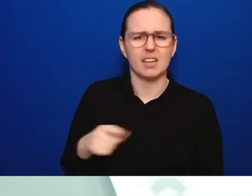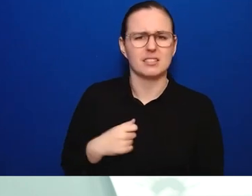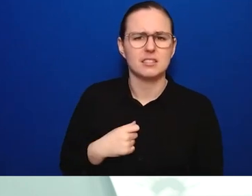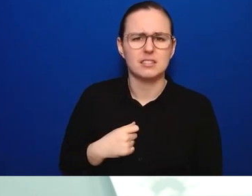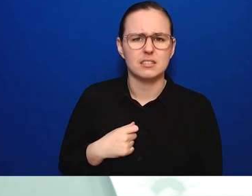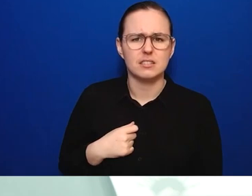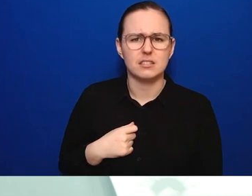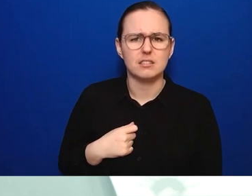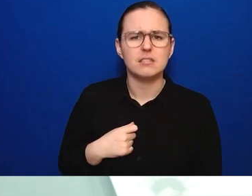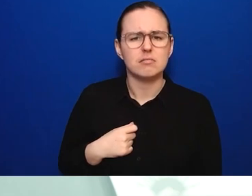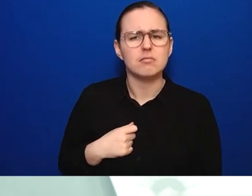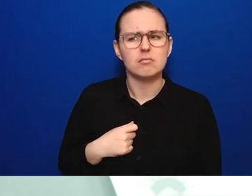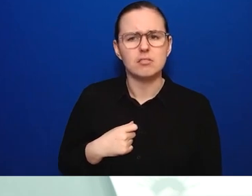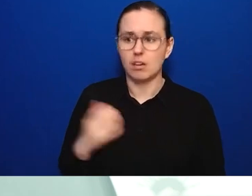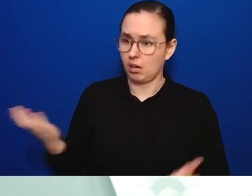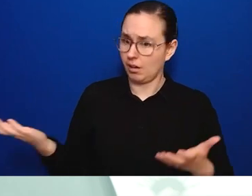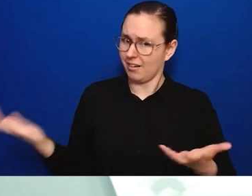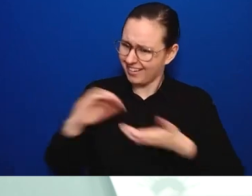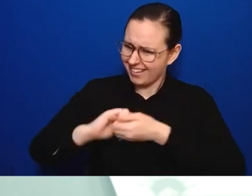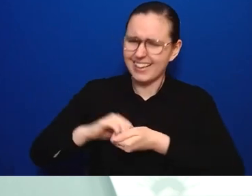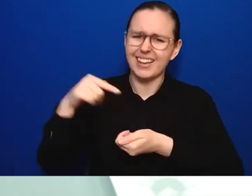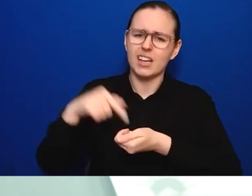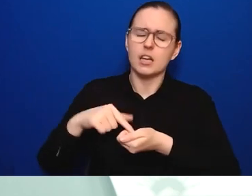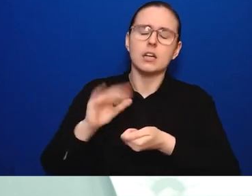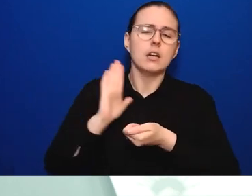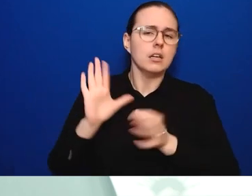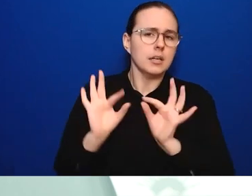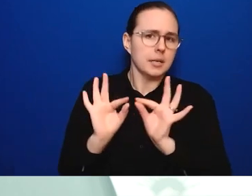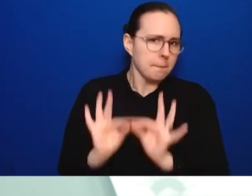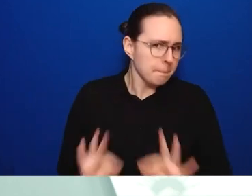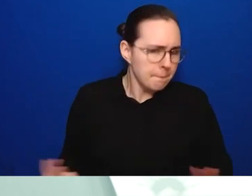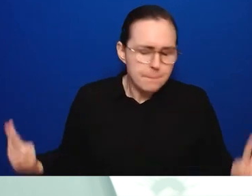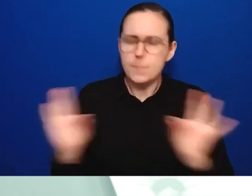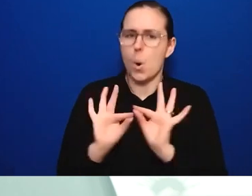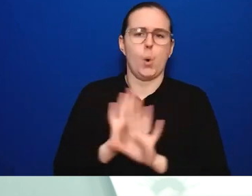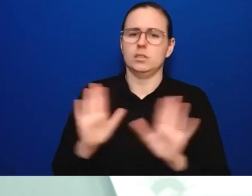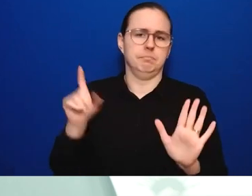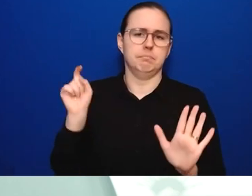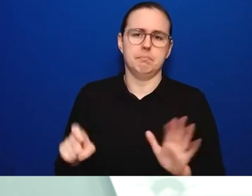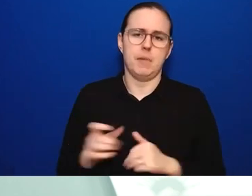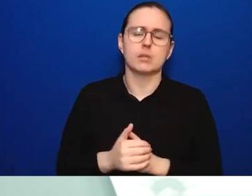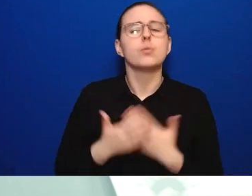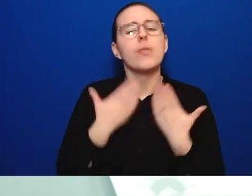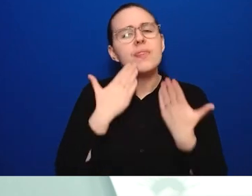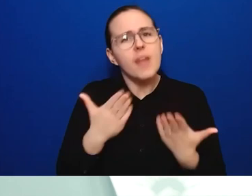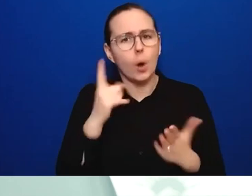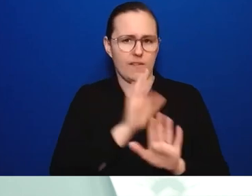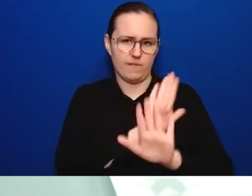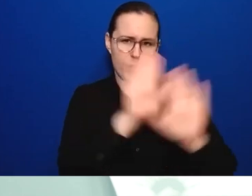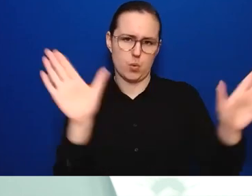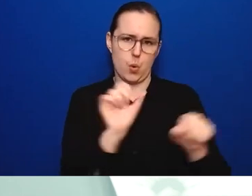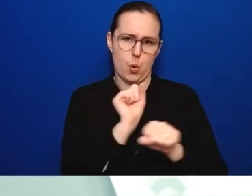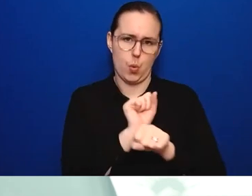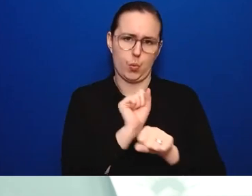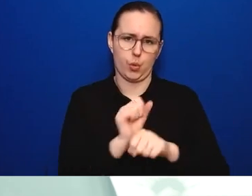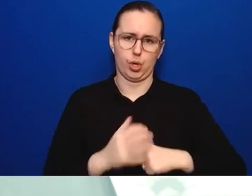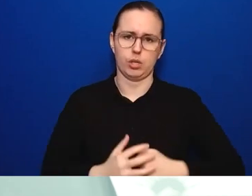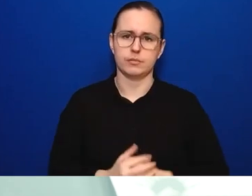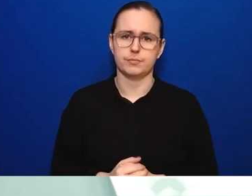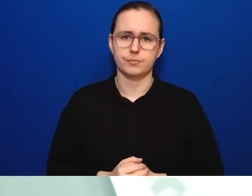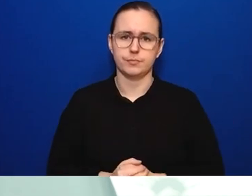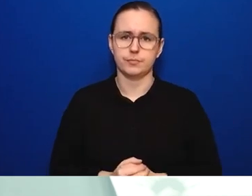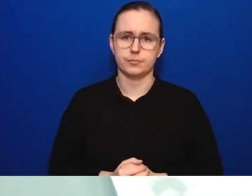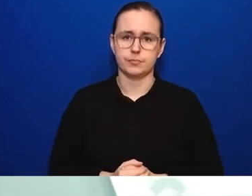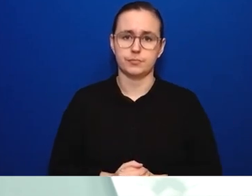today possible, including the public service for facilitating this work. Hela. And I will be passing it over to Minister